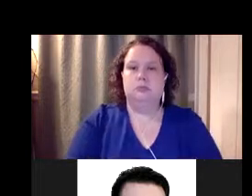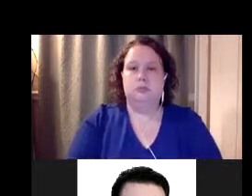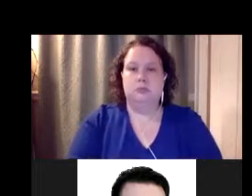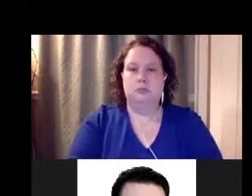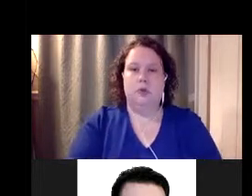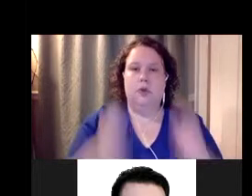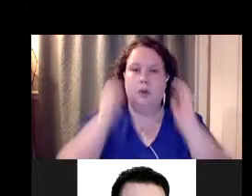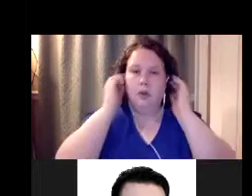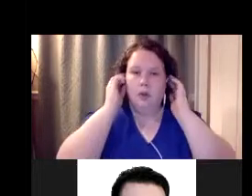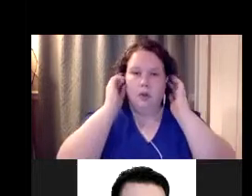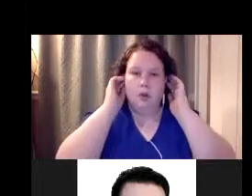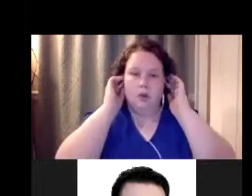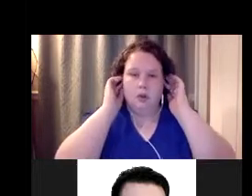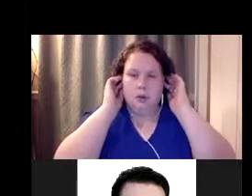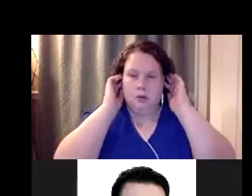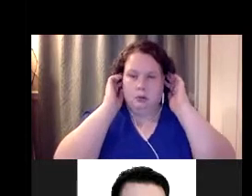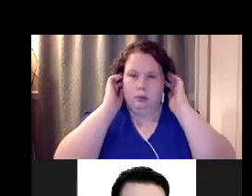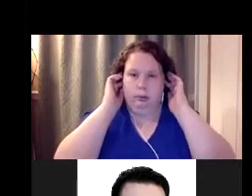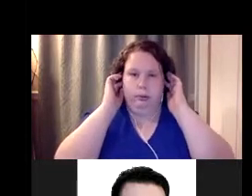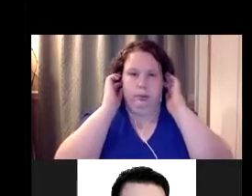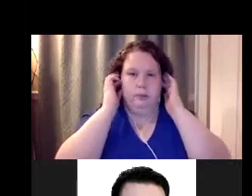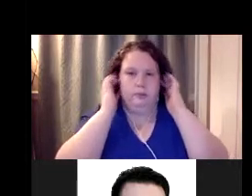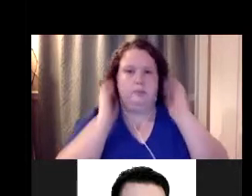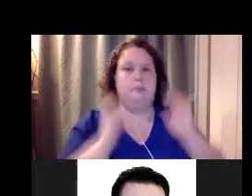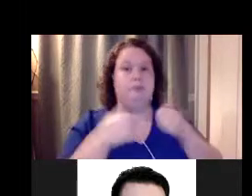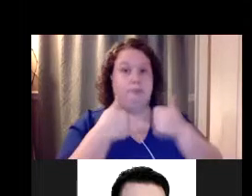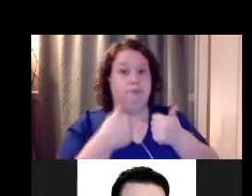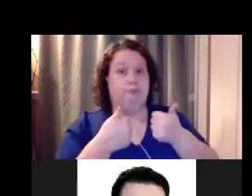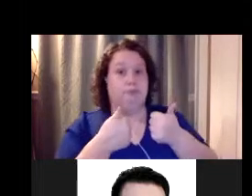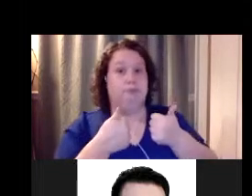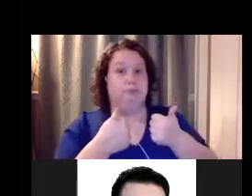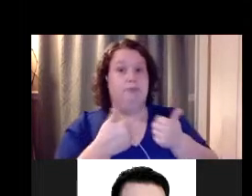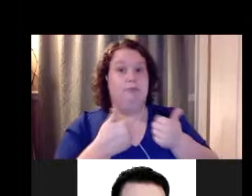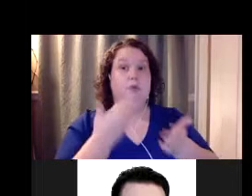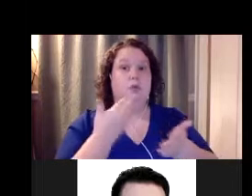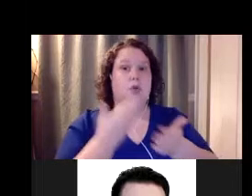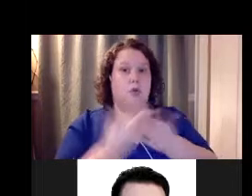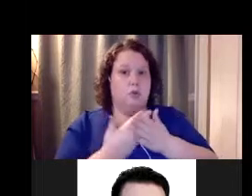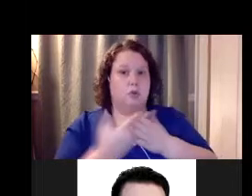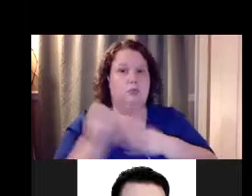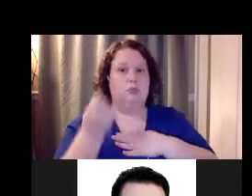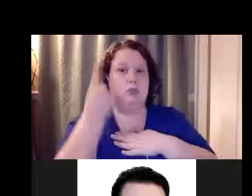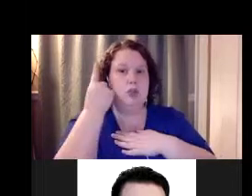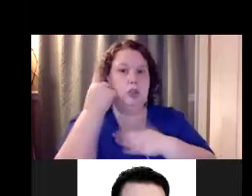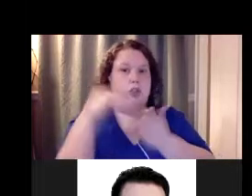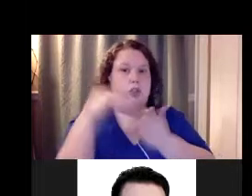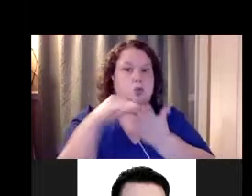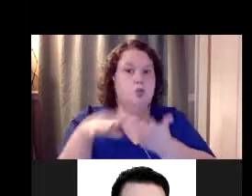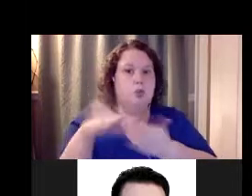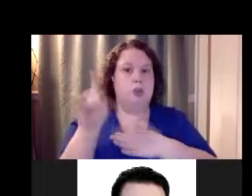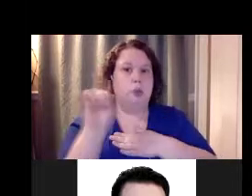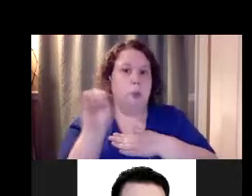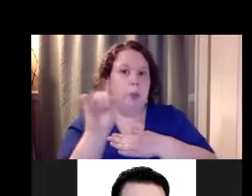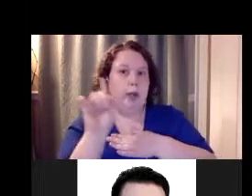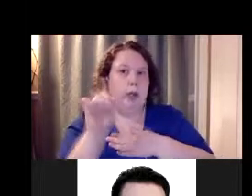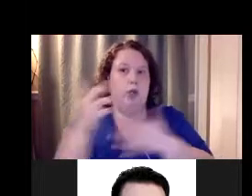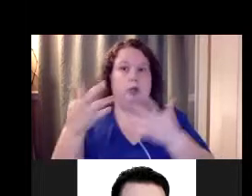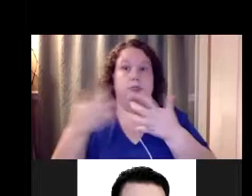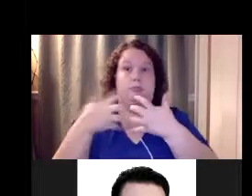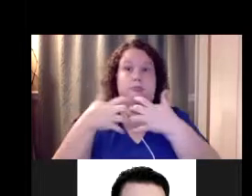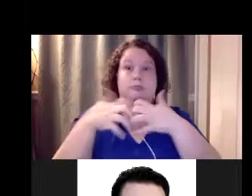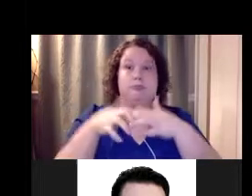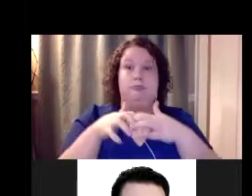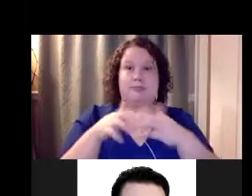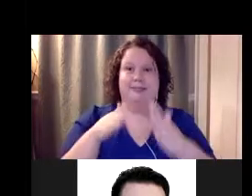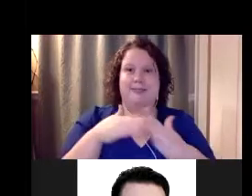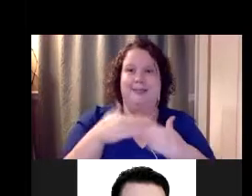Great. It definitely gives us some insight where students are coming from and where they're attending, and feeds definitely right into our next question. And